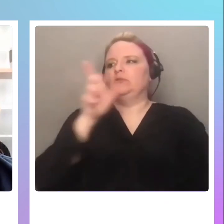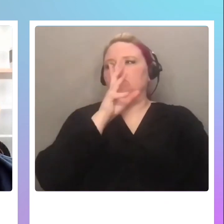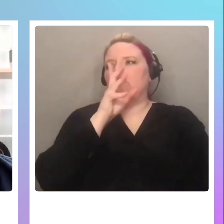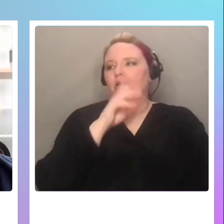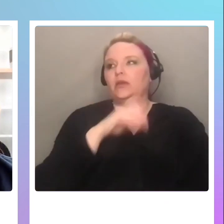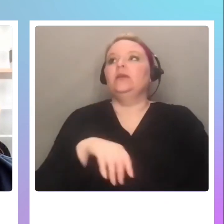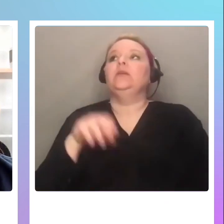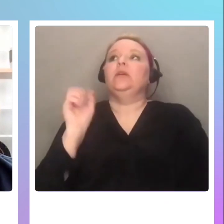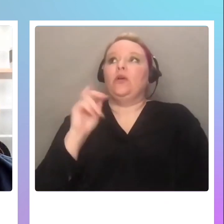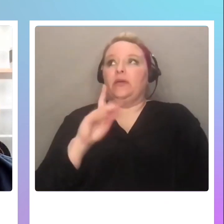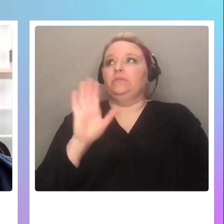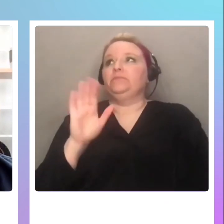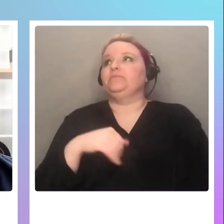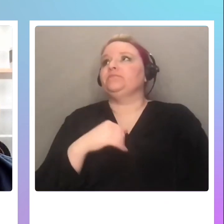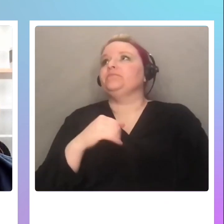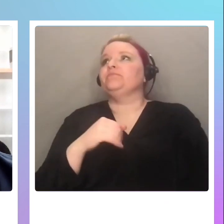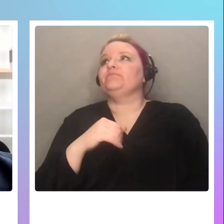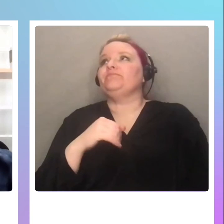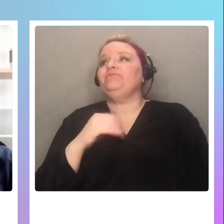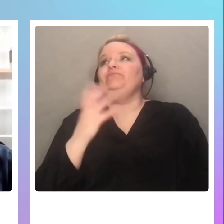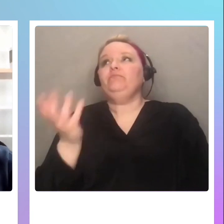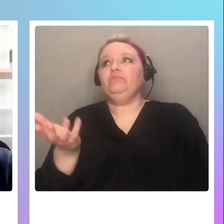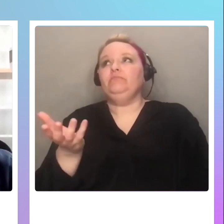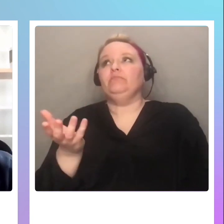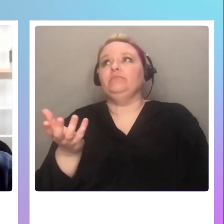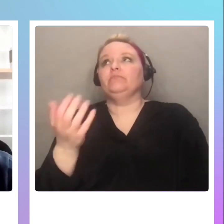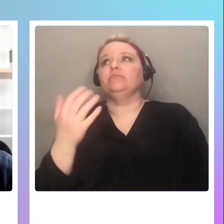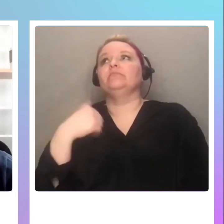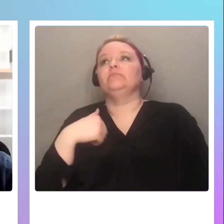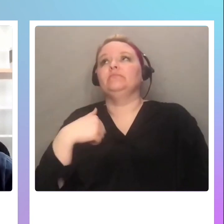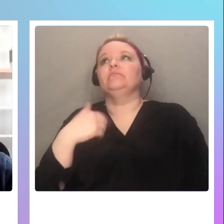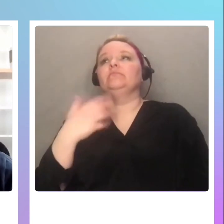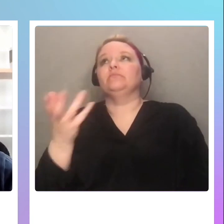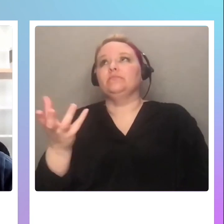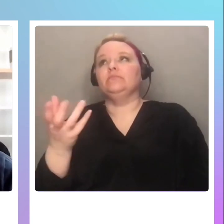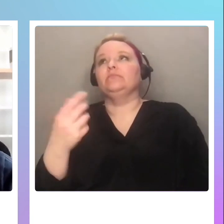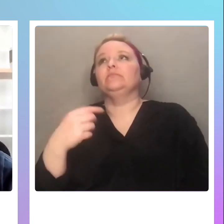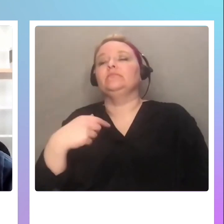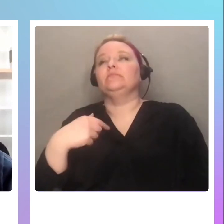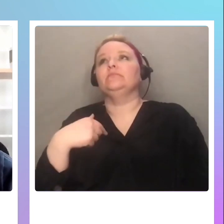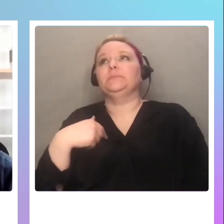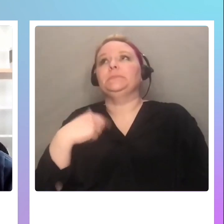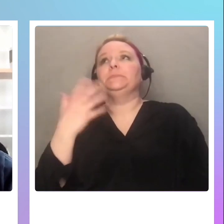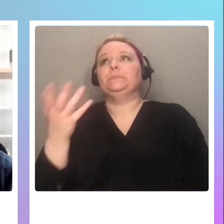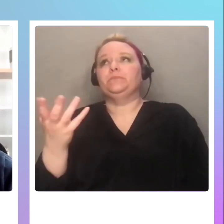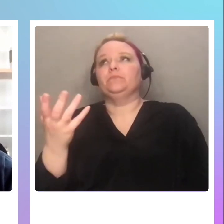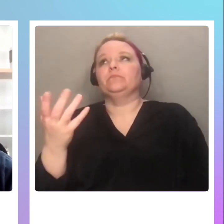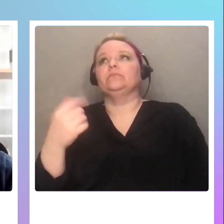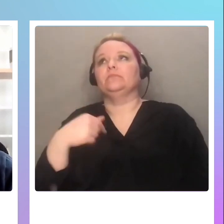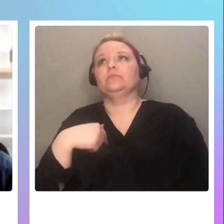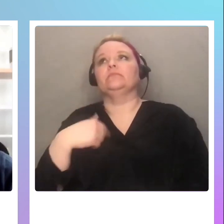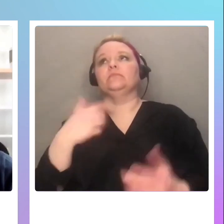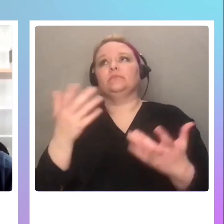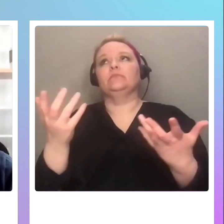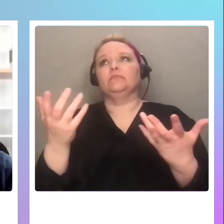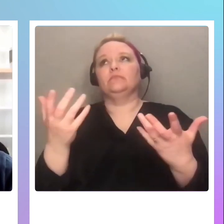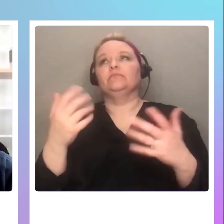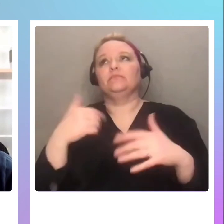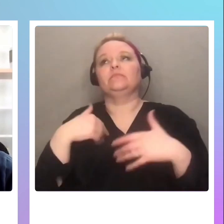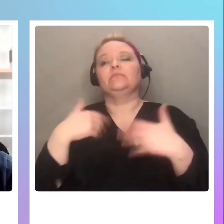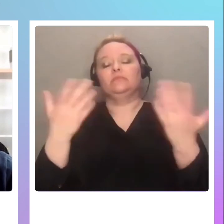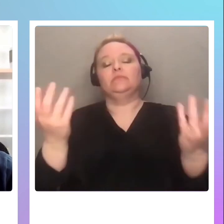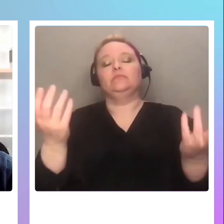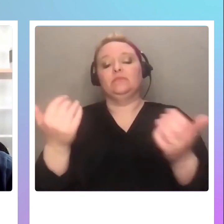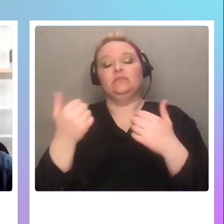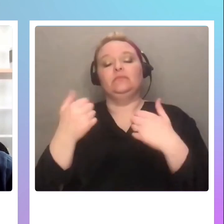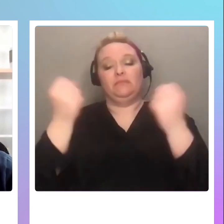like what I'm going to say is that there's plenty of checklists out there